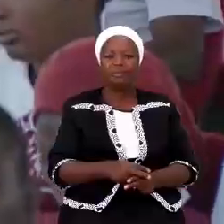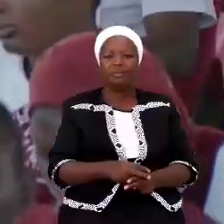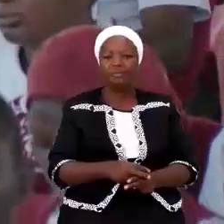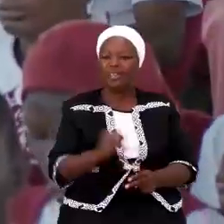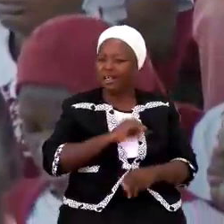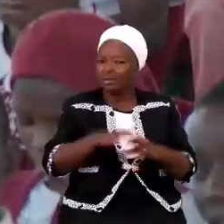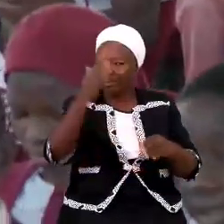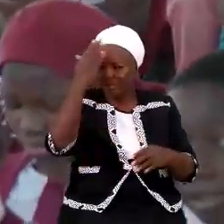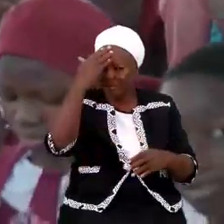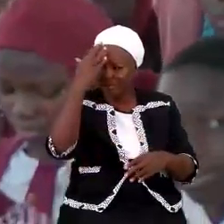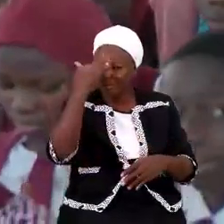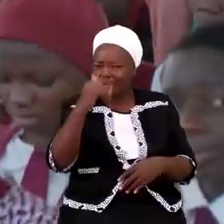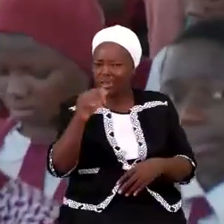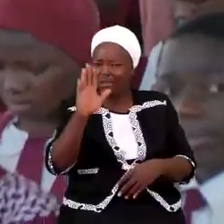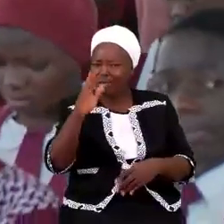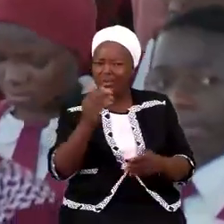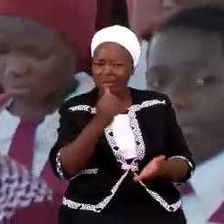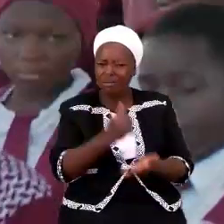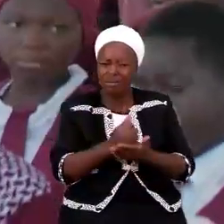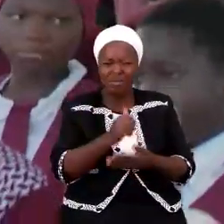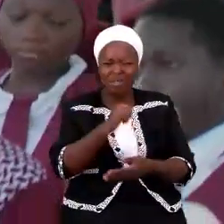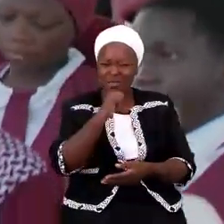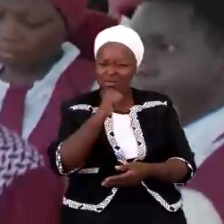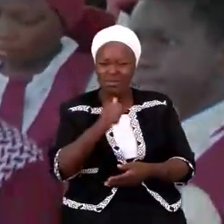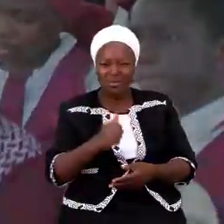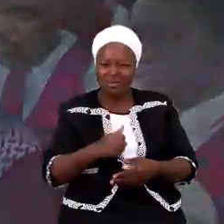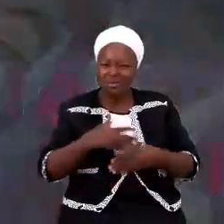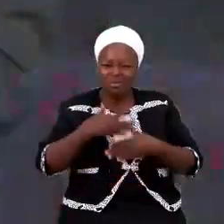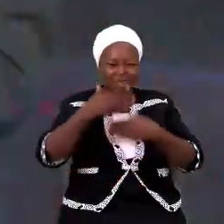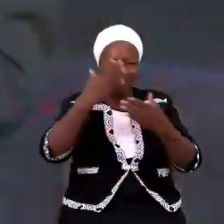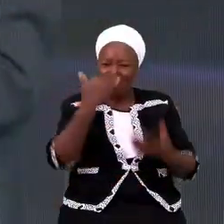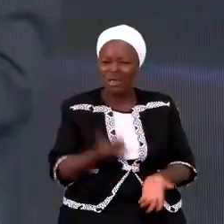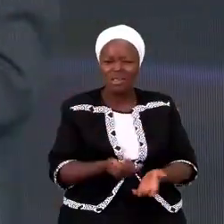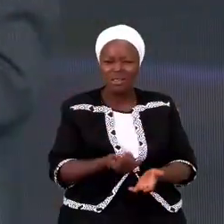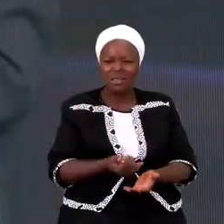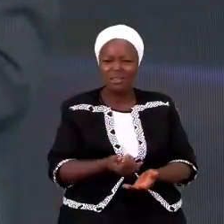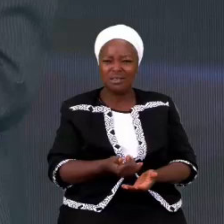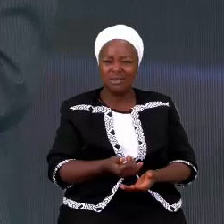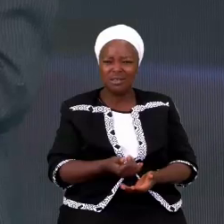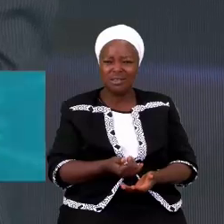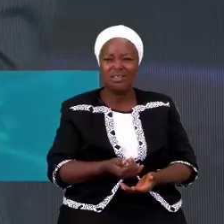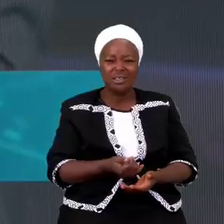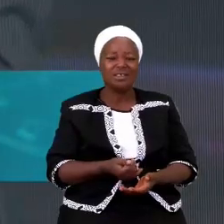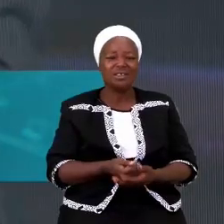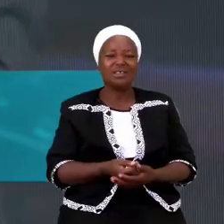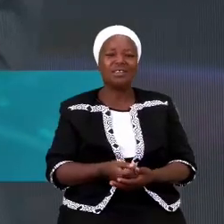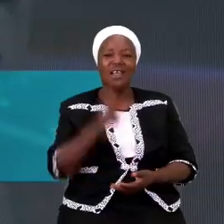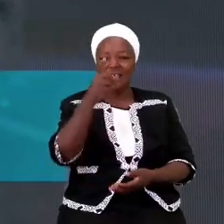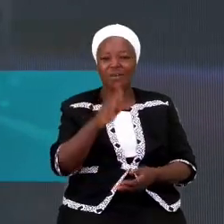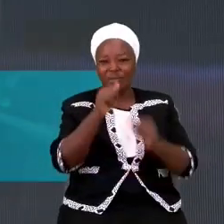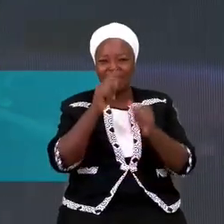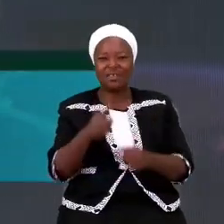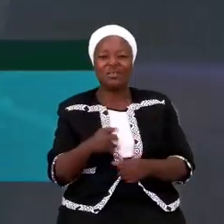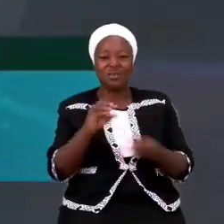God bless you. Number three now. Number three, we're looking at the refining love of God for